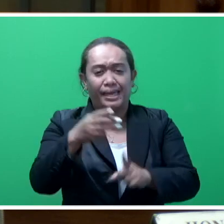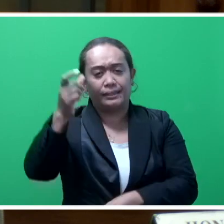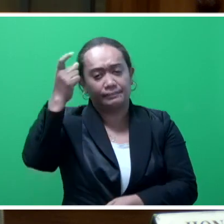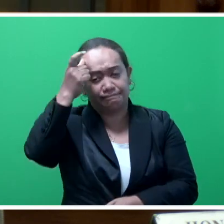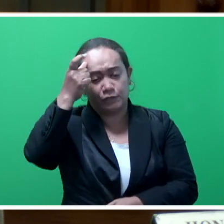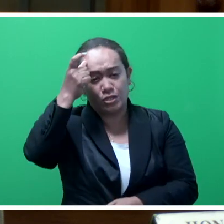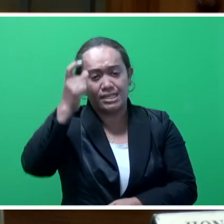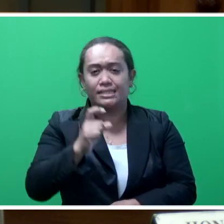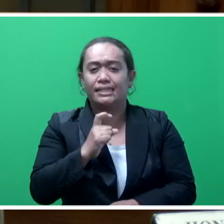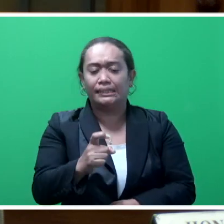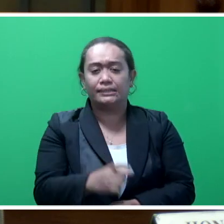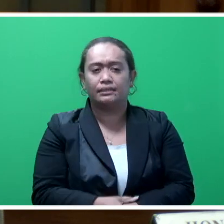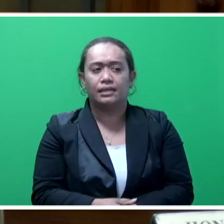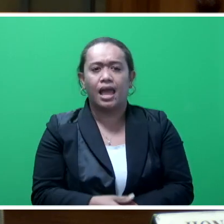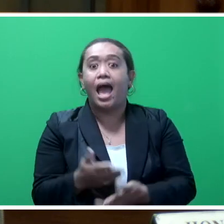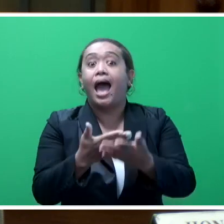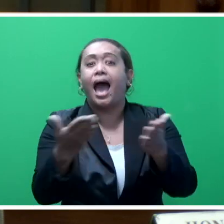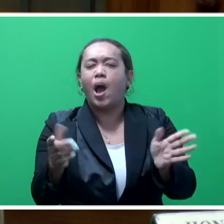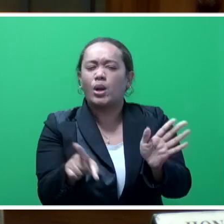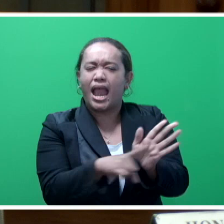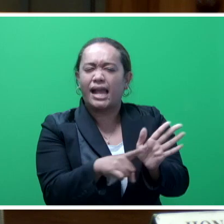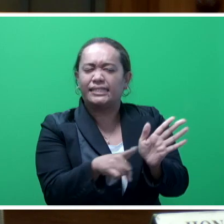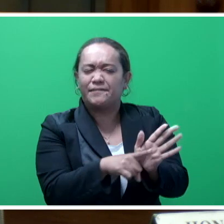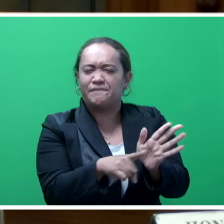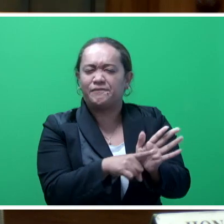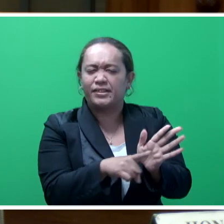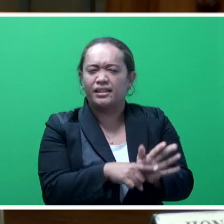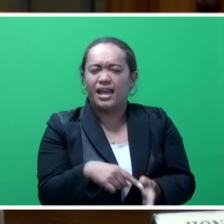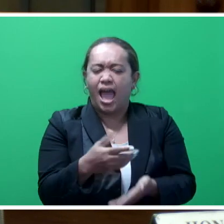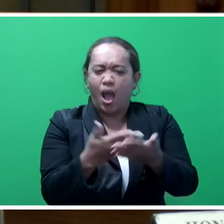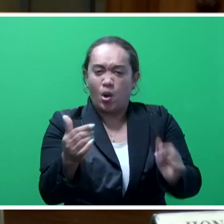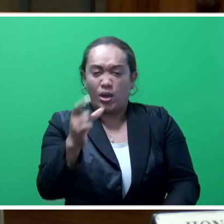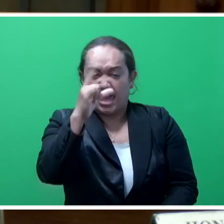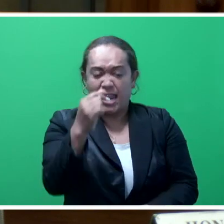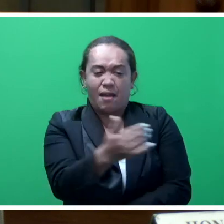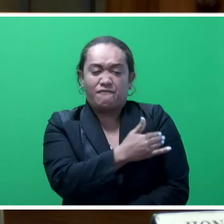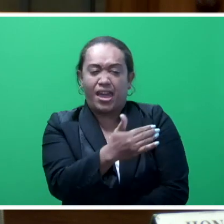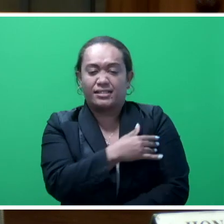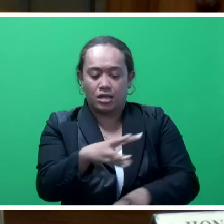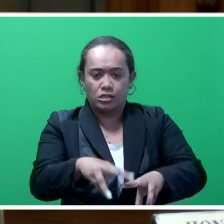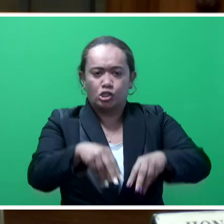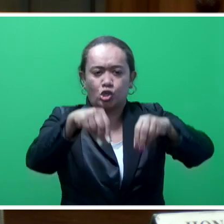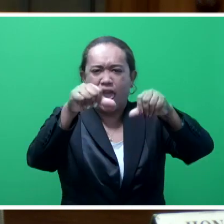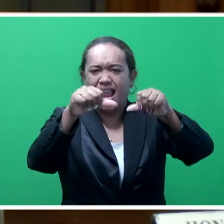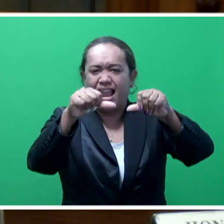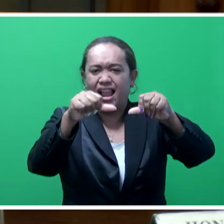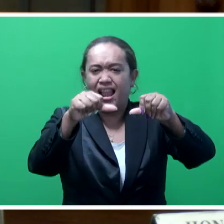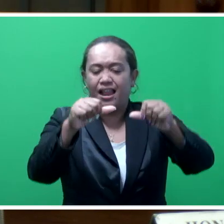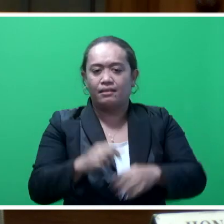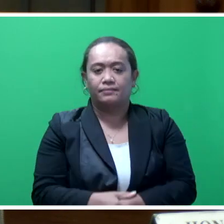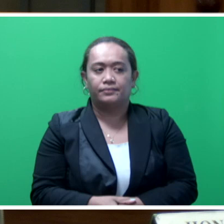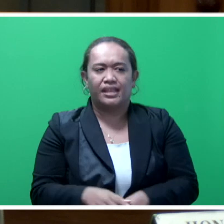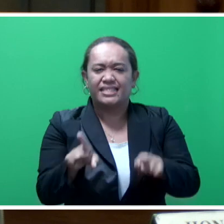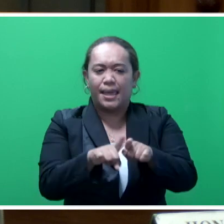effect of inorganic fertilizers on the environment, on our soil structure, on